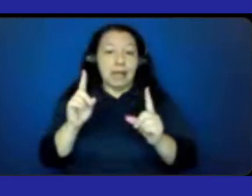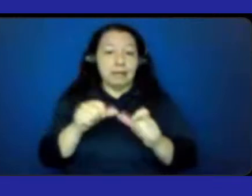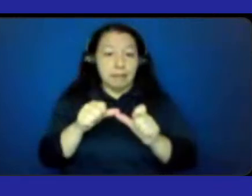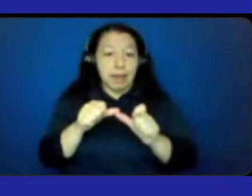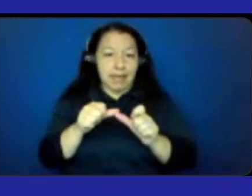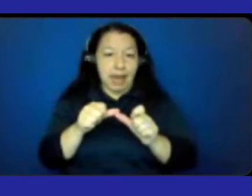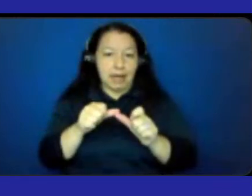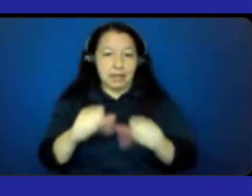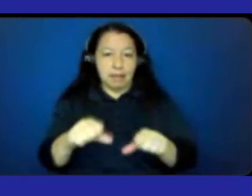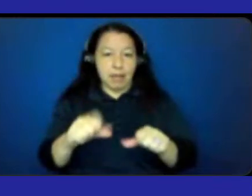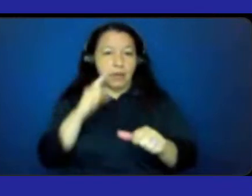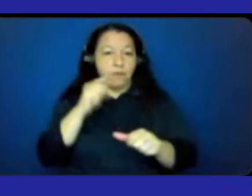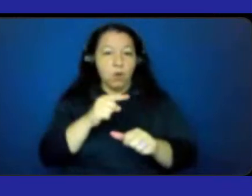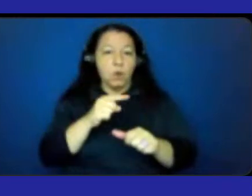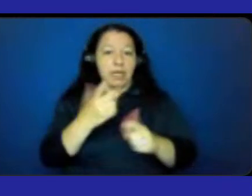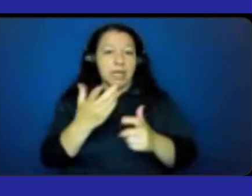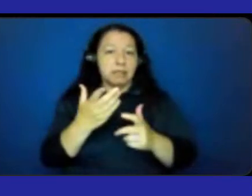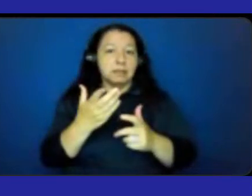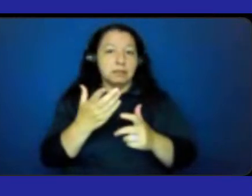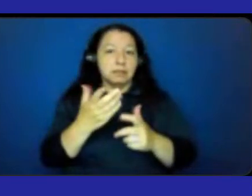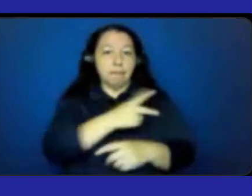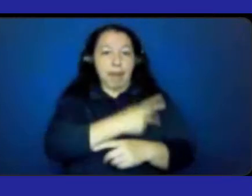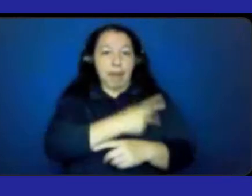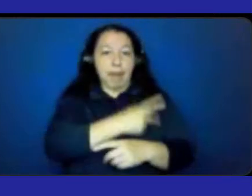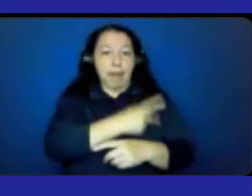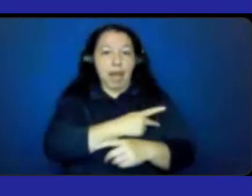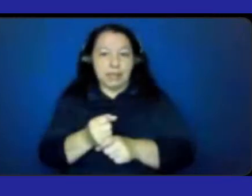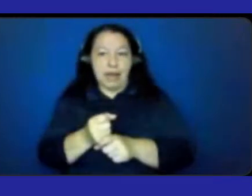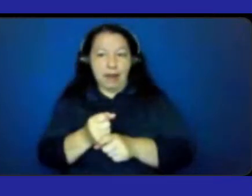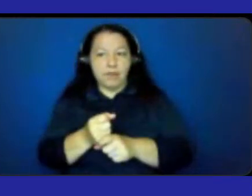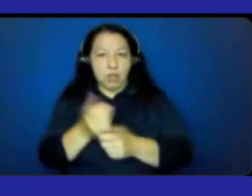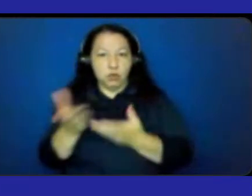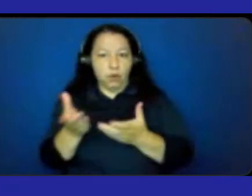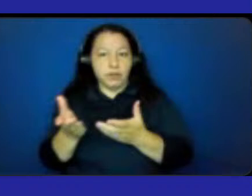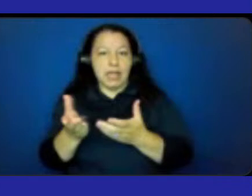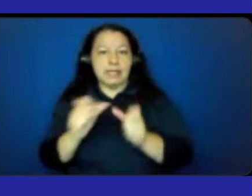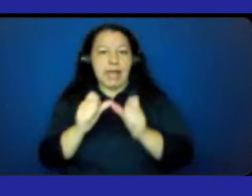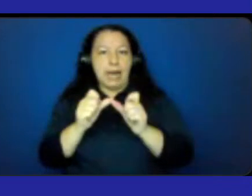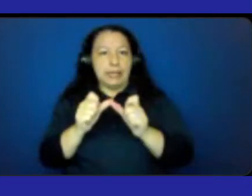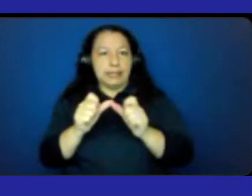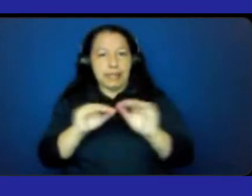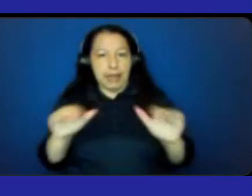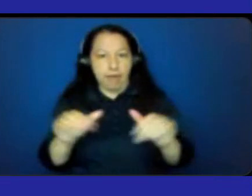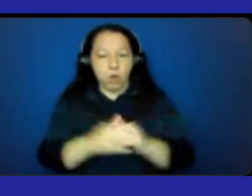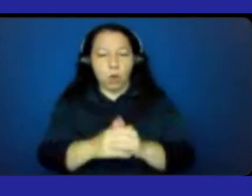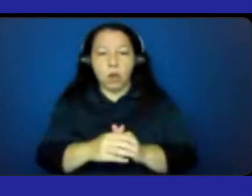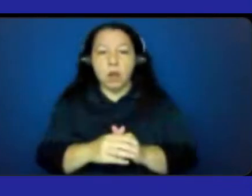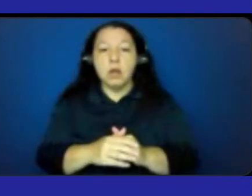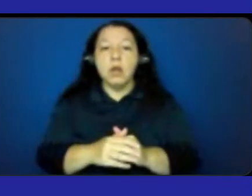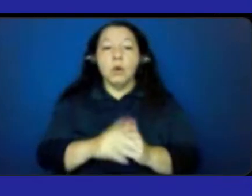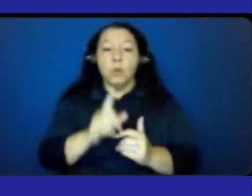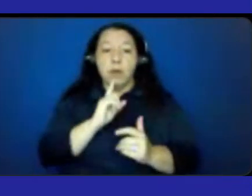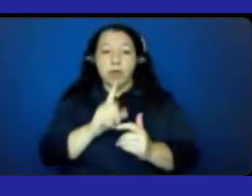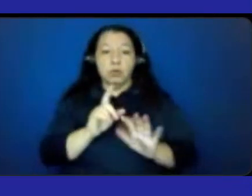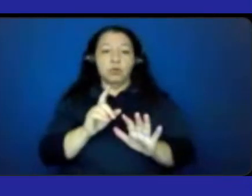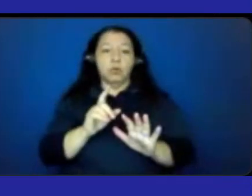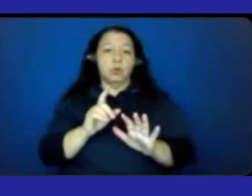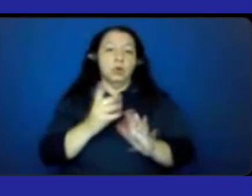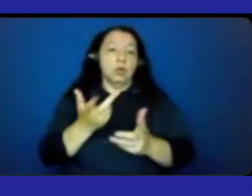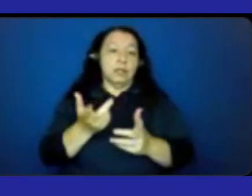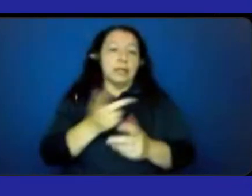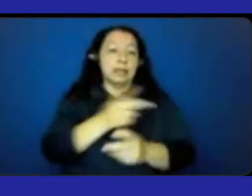a really consistent level. We have seen that virtual legal services have provided benefits to many patients, both in terms